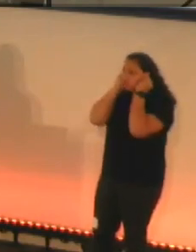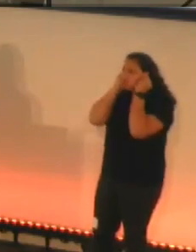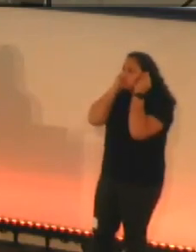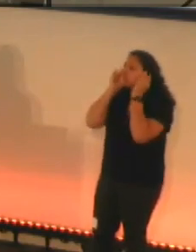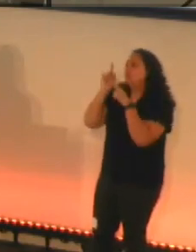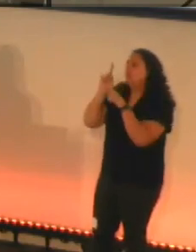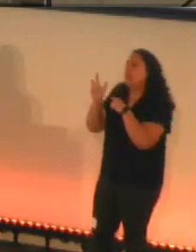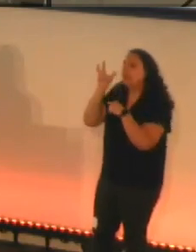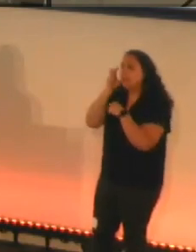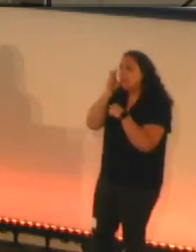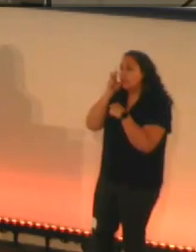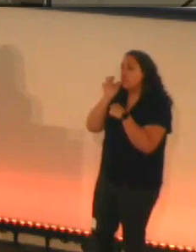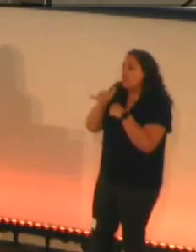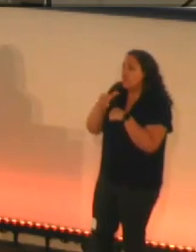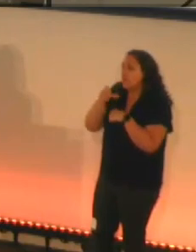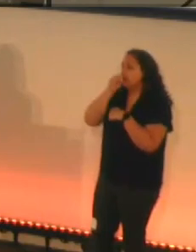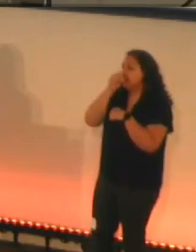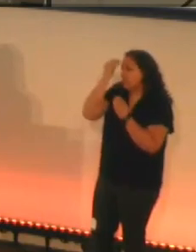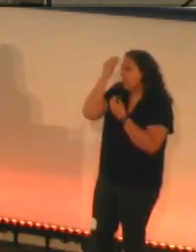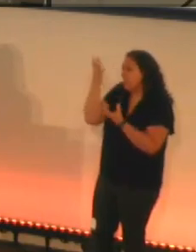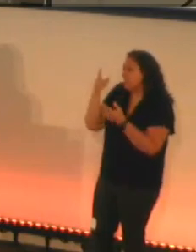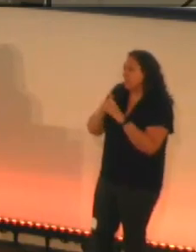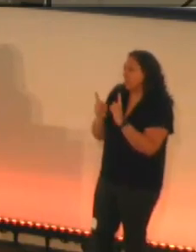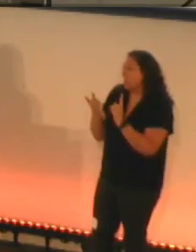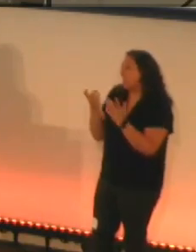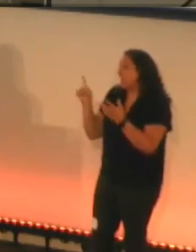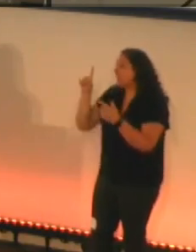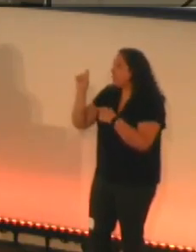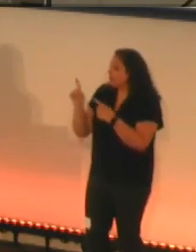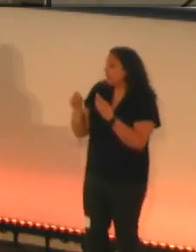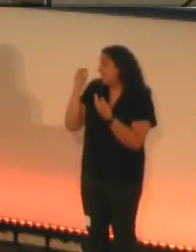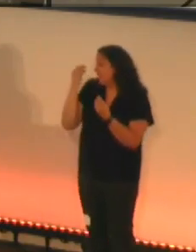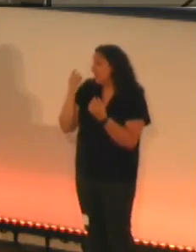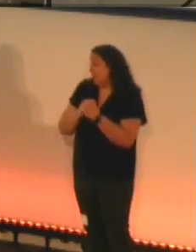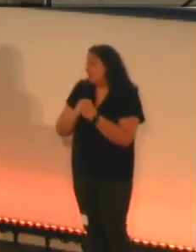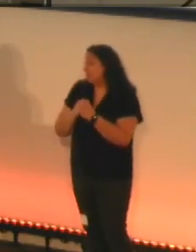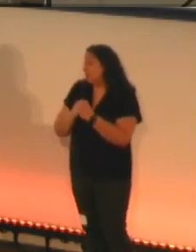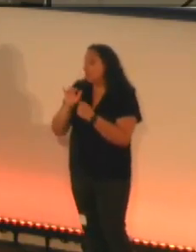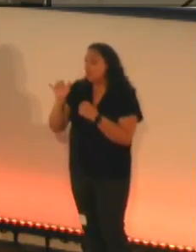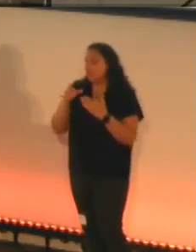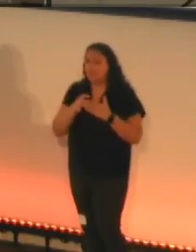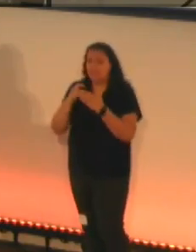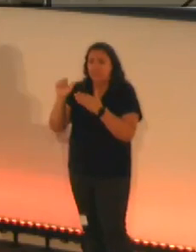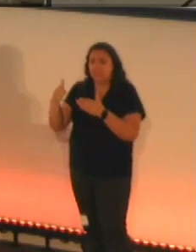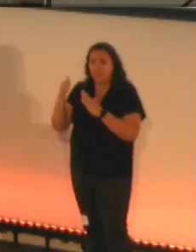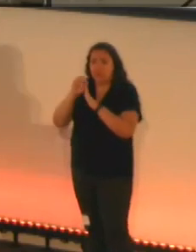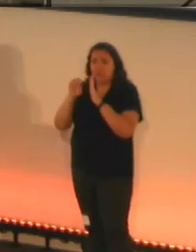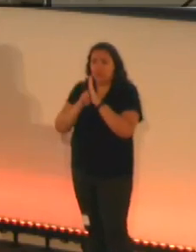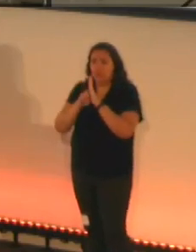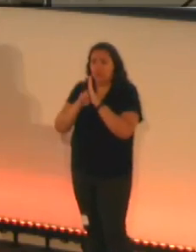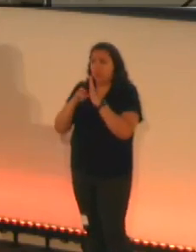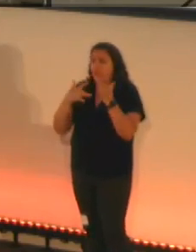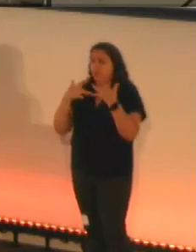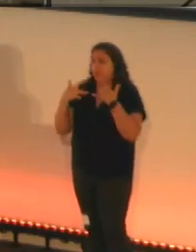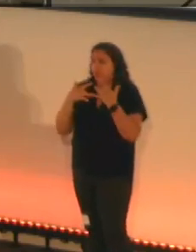of privy to that sort of secure information. But it's like a question to consider. And that leads into another ethical concern that a lot of